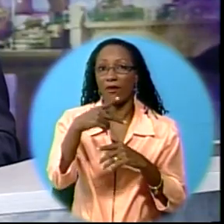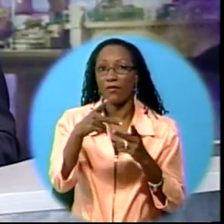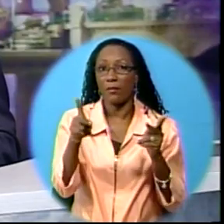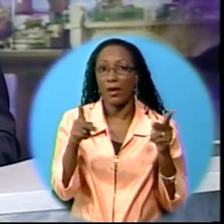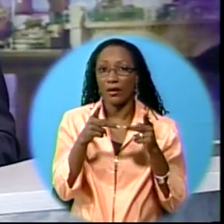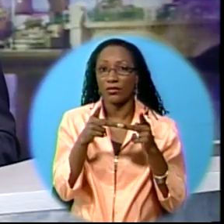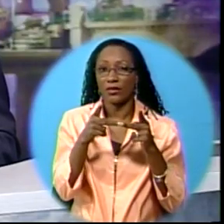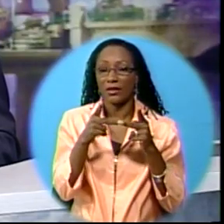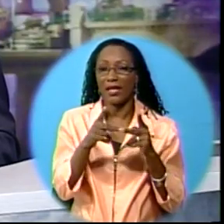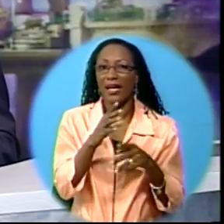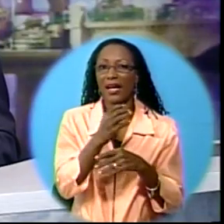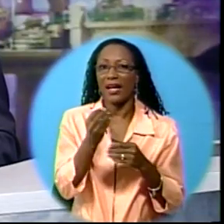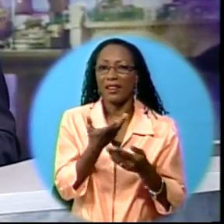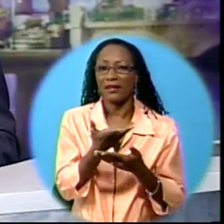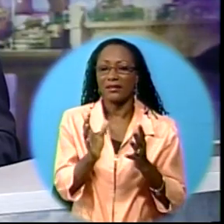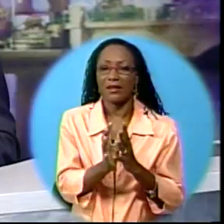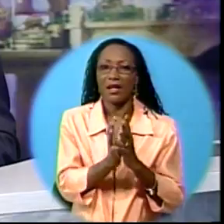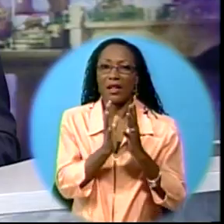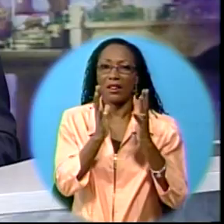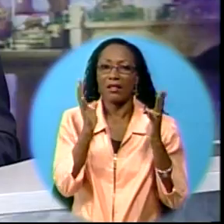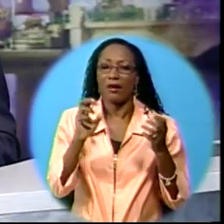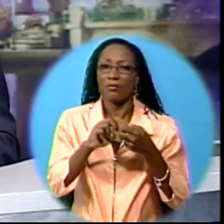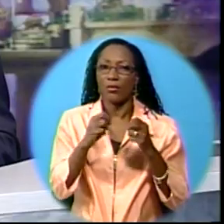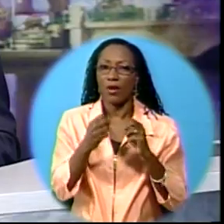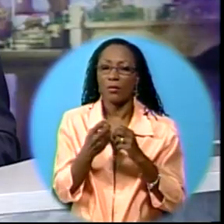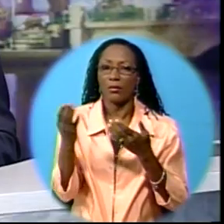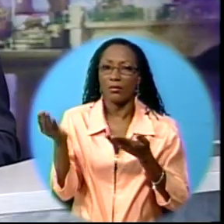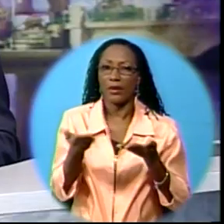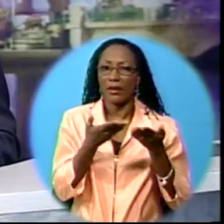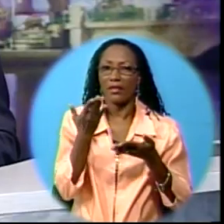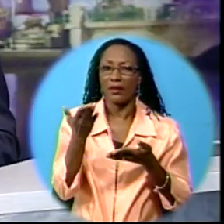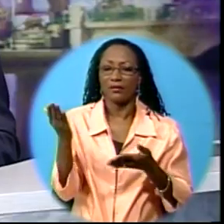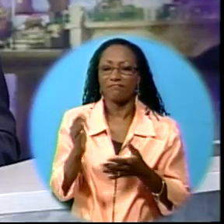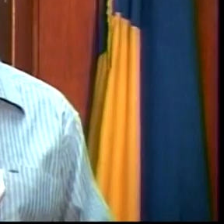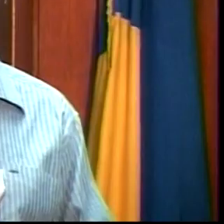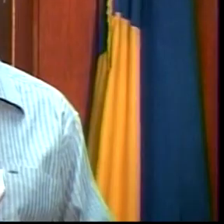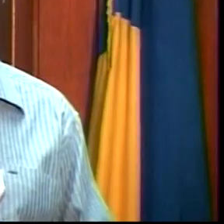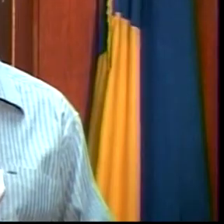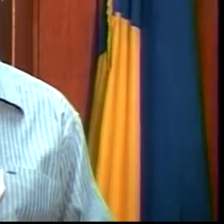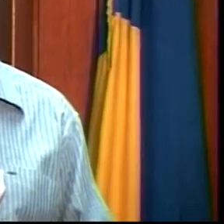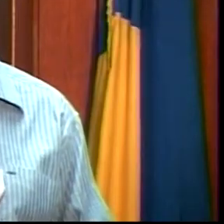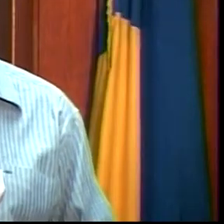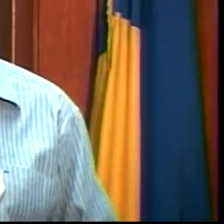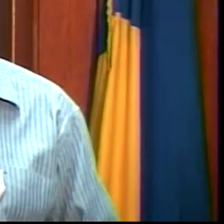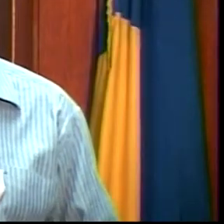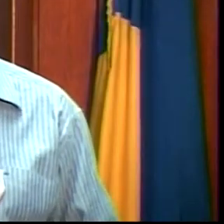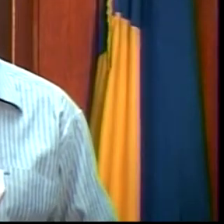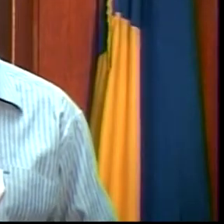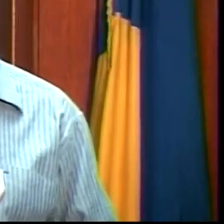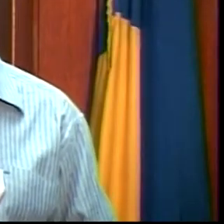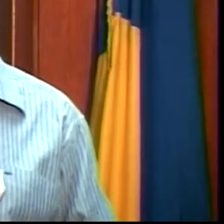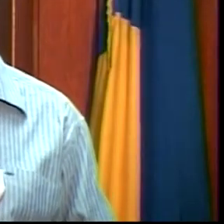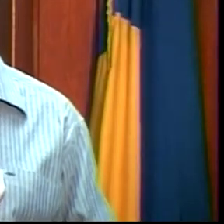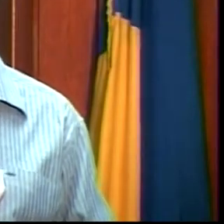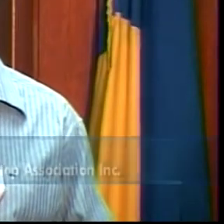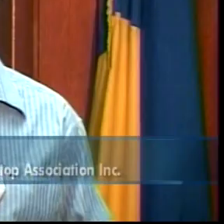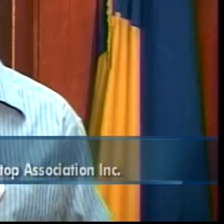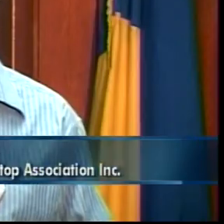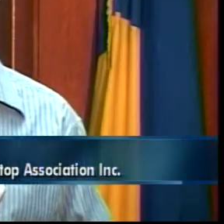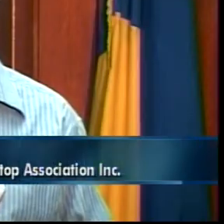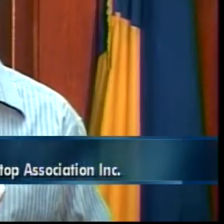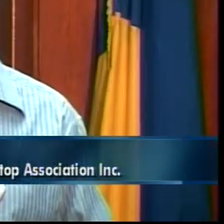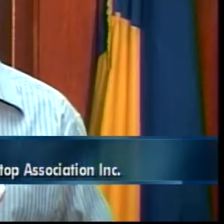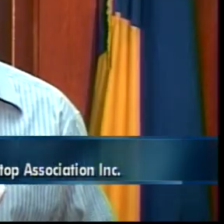school supplies and other items imported into the island. We had to come here first, get a letter, go to the